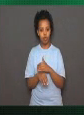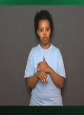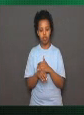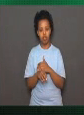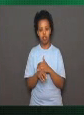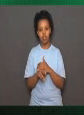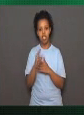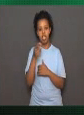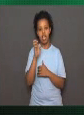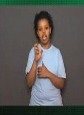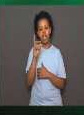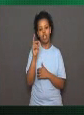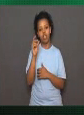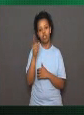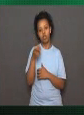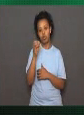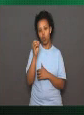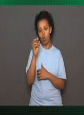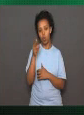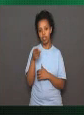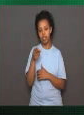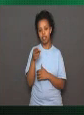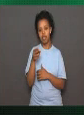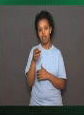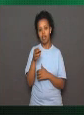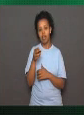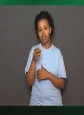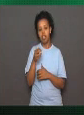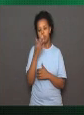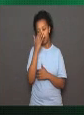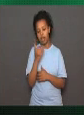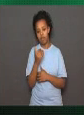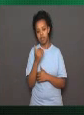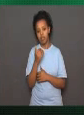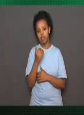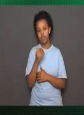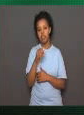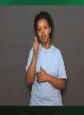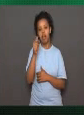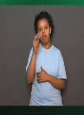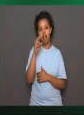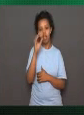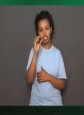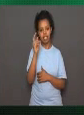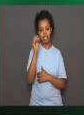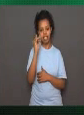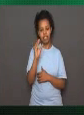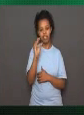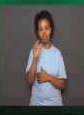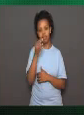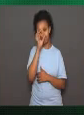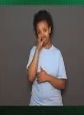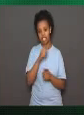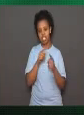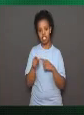Hedgehogs hibernate. Arctic foxes grow a longer coat for warmth and change